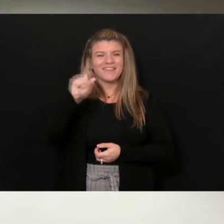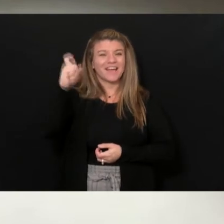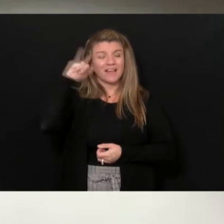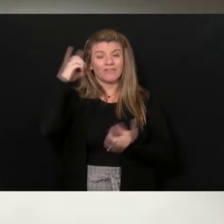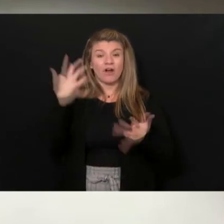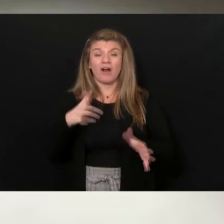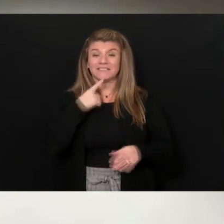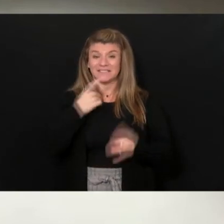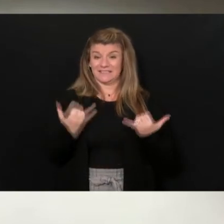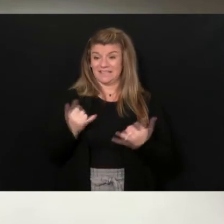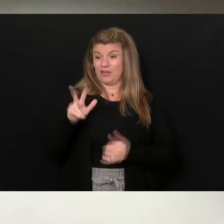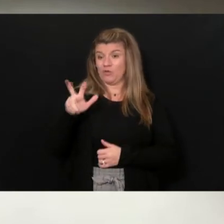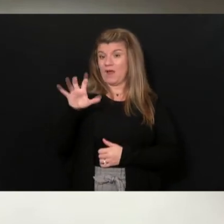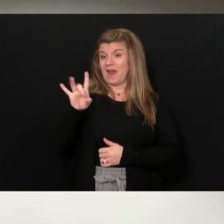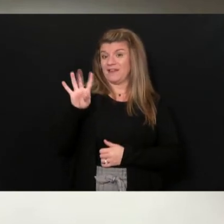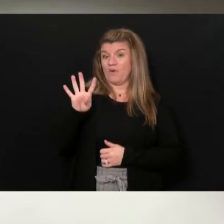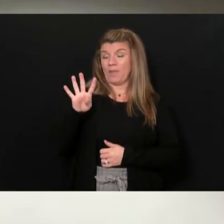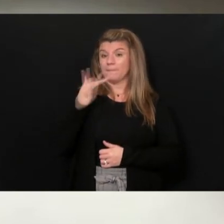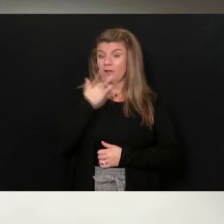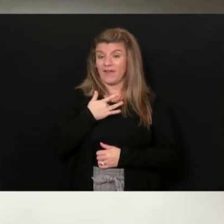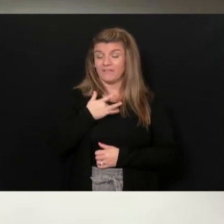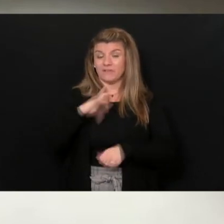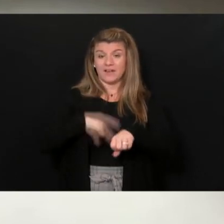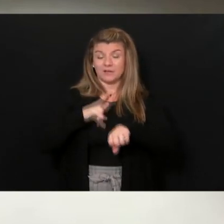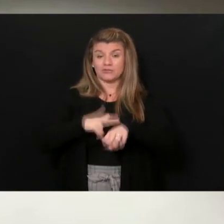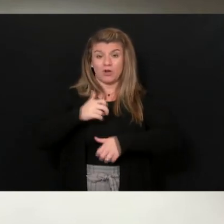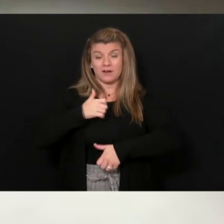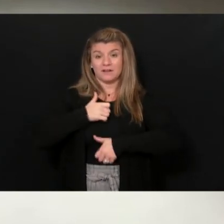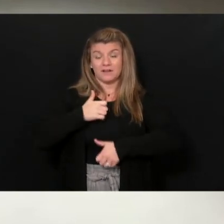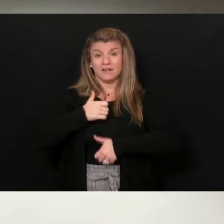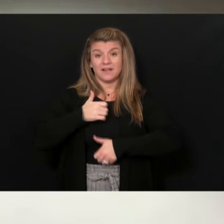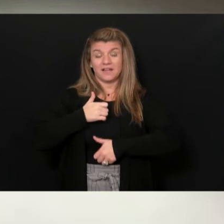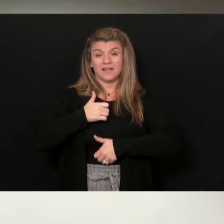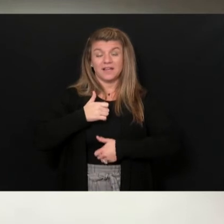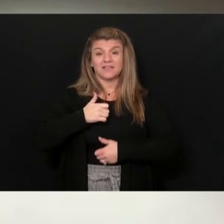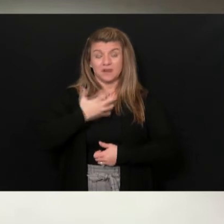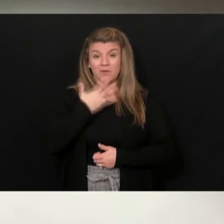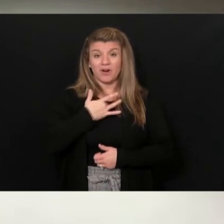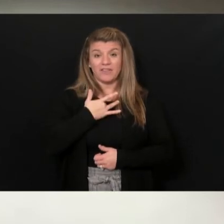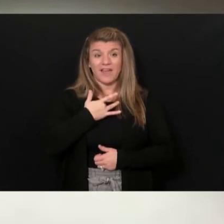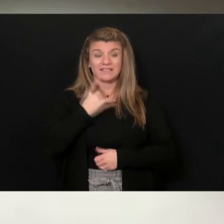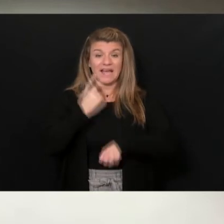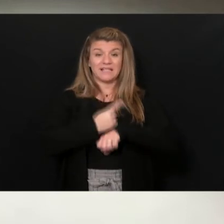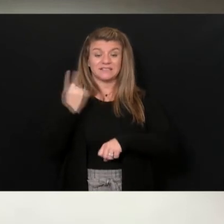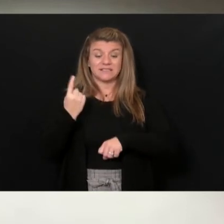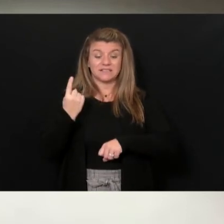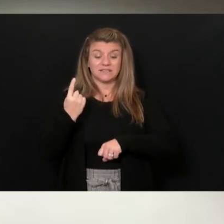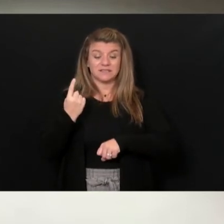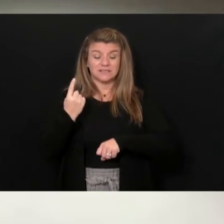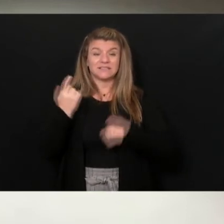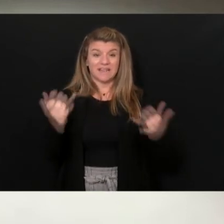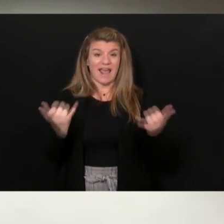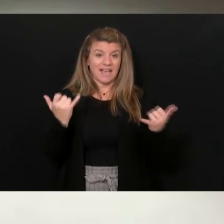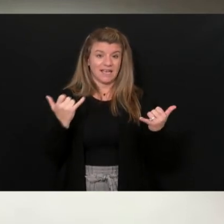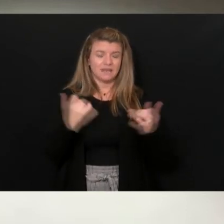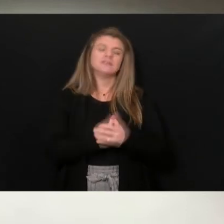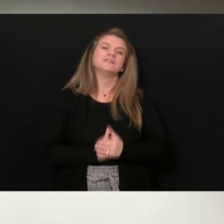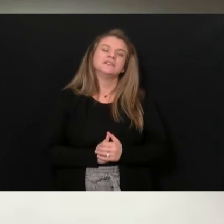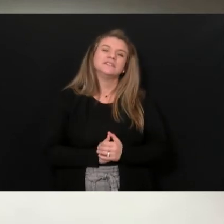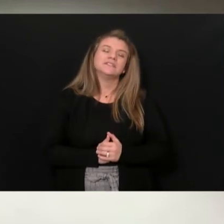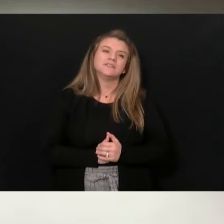the 384th birthday of the National Guard on birthday day, the